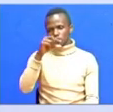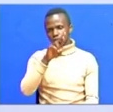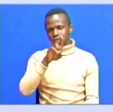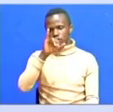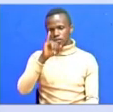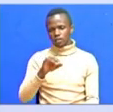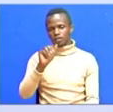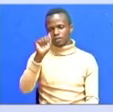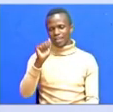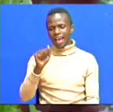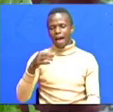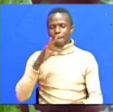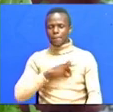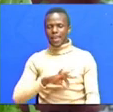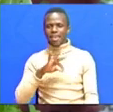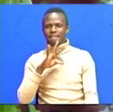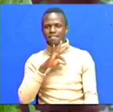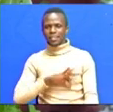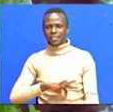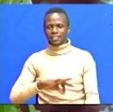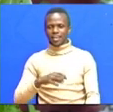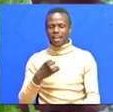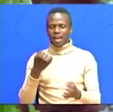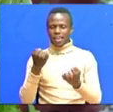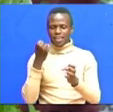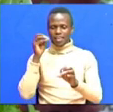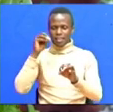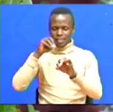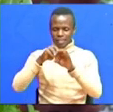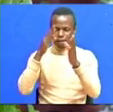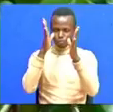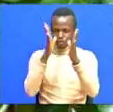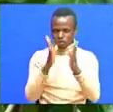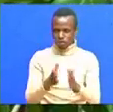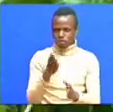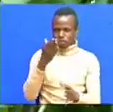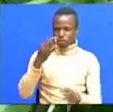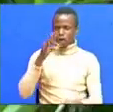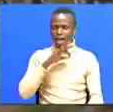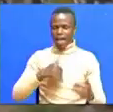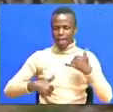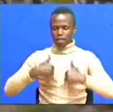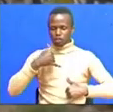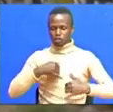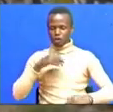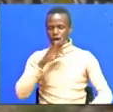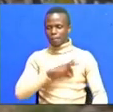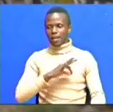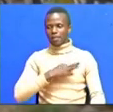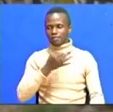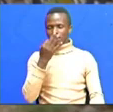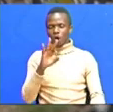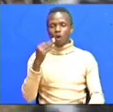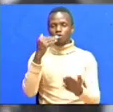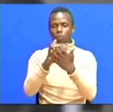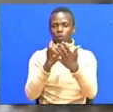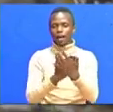beneficiary. A young entrepreneur who is now enjoying the benefits of this program.